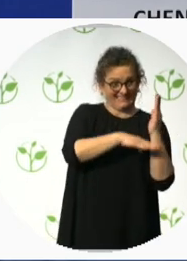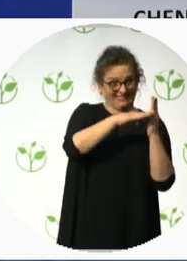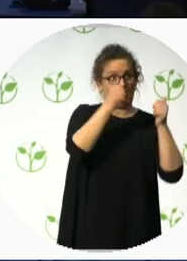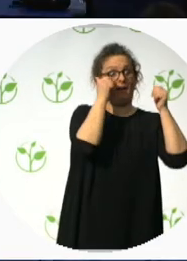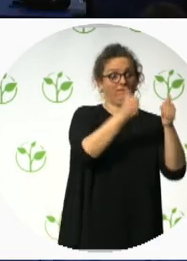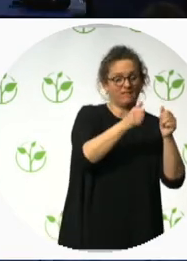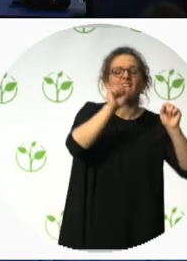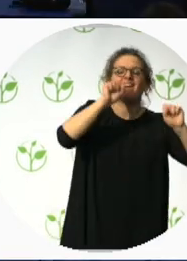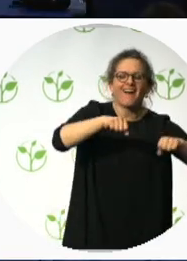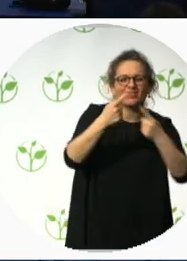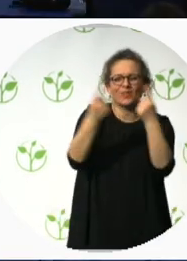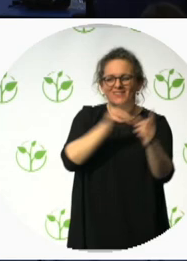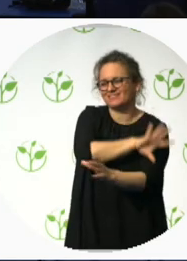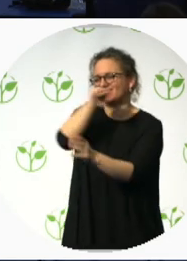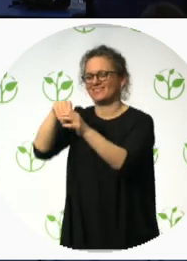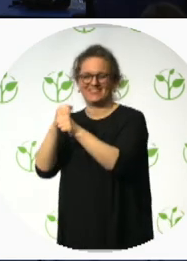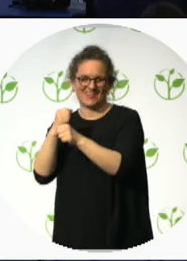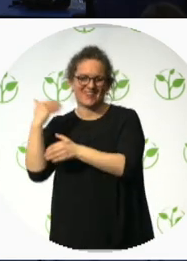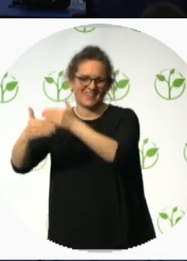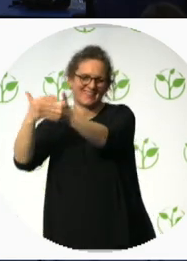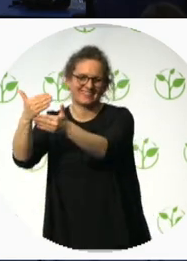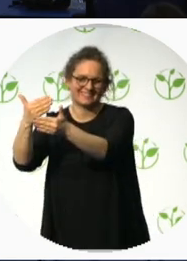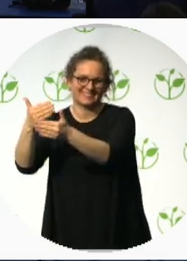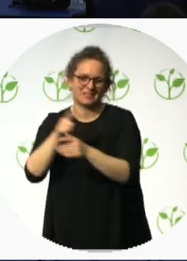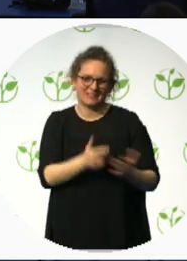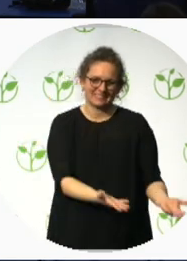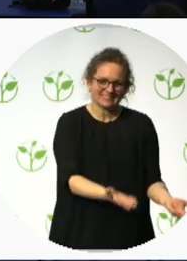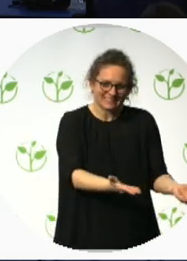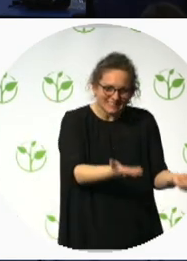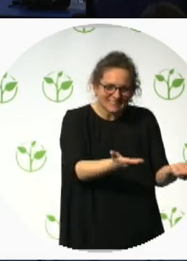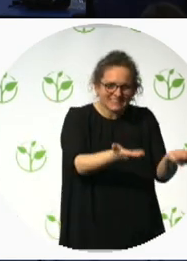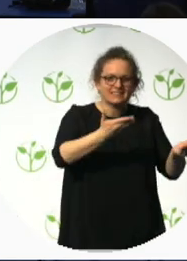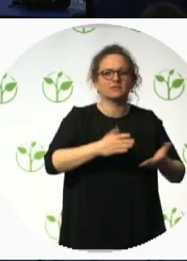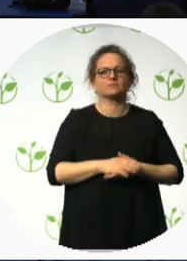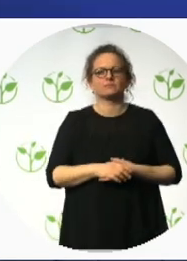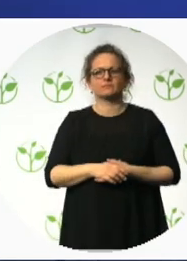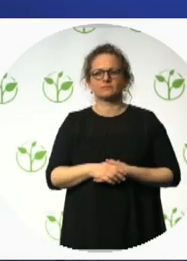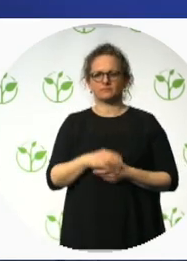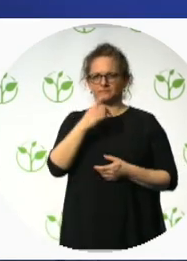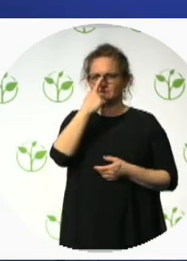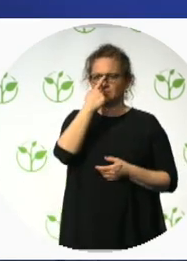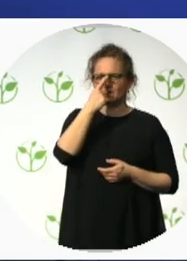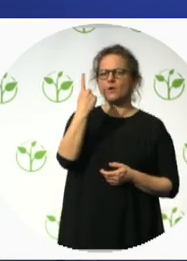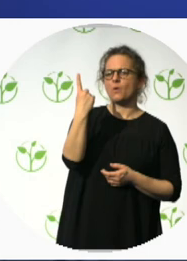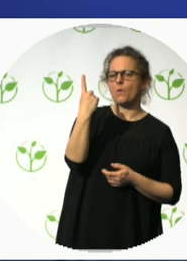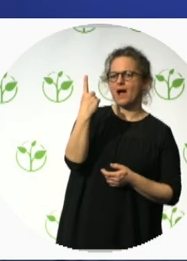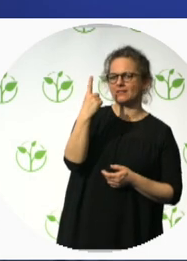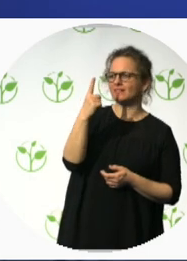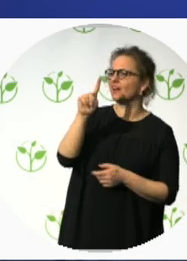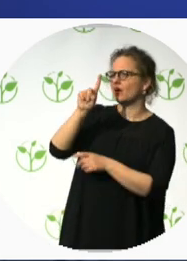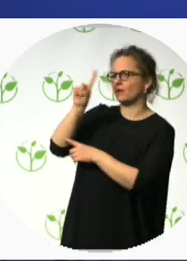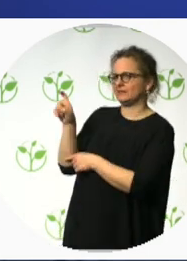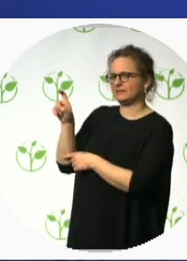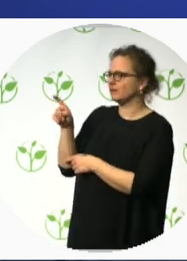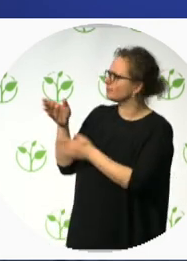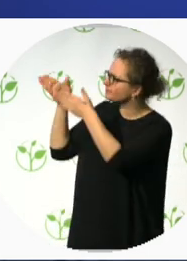And I have two more minutes and I have one more question for Corinne. Corinne, you must have a great deal of